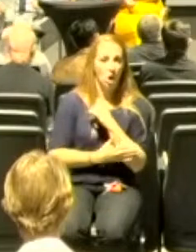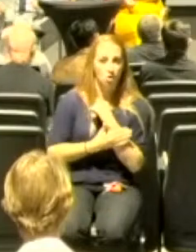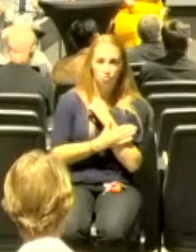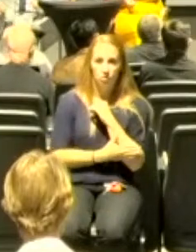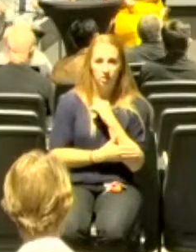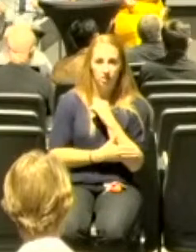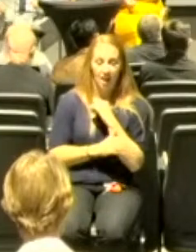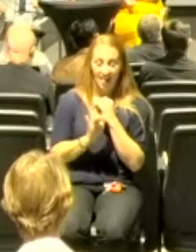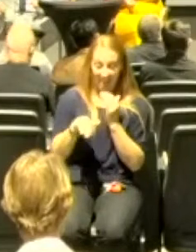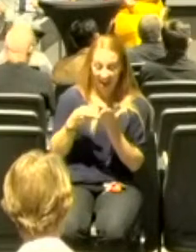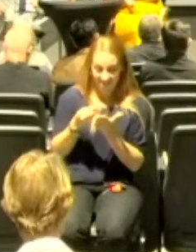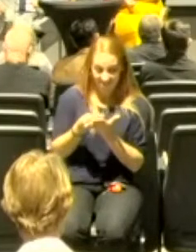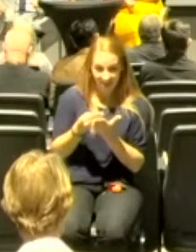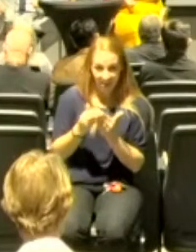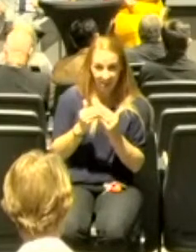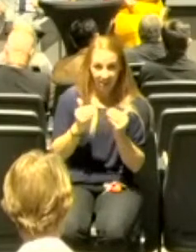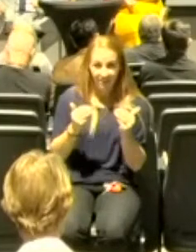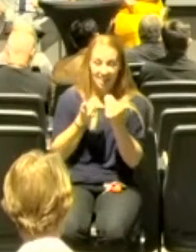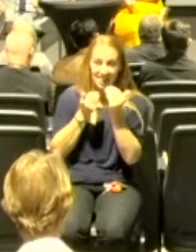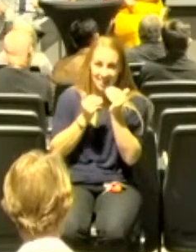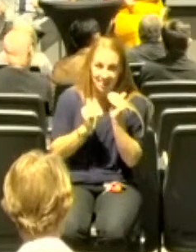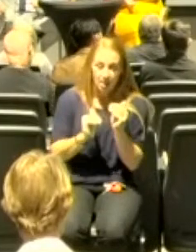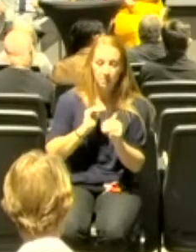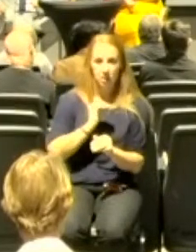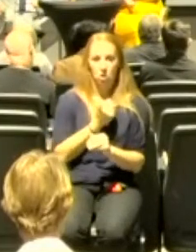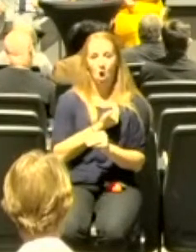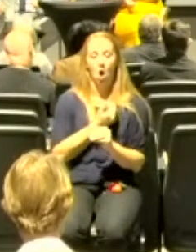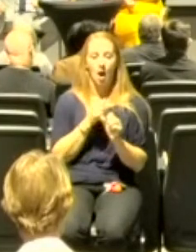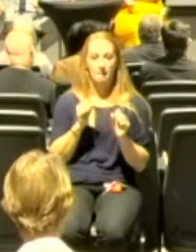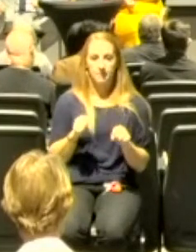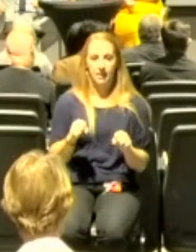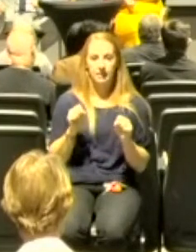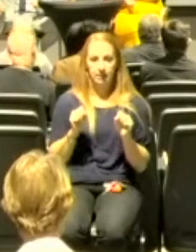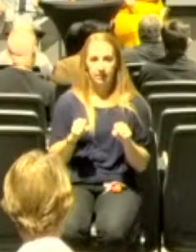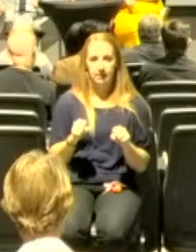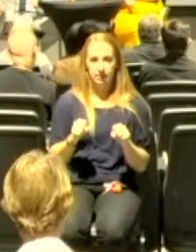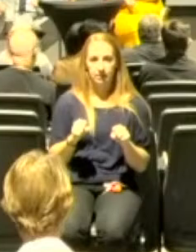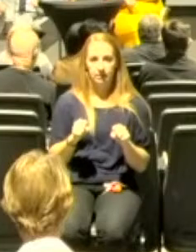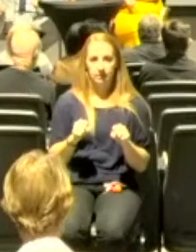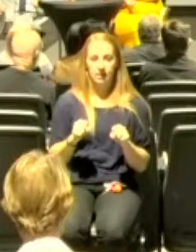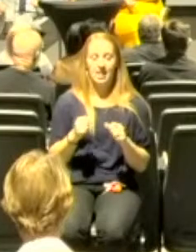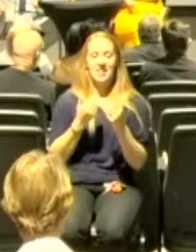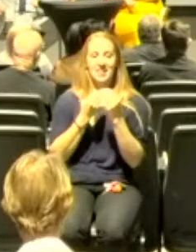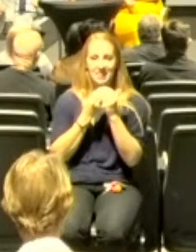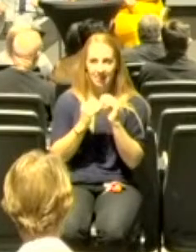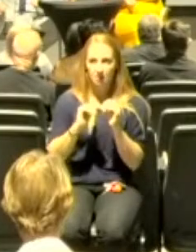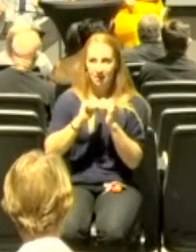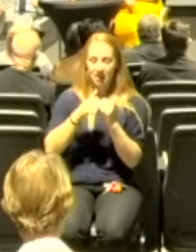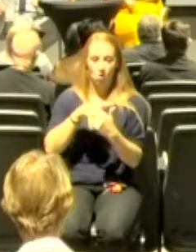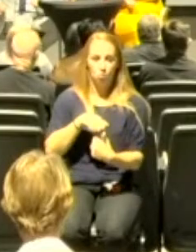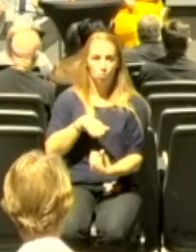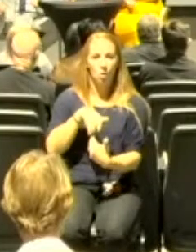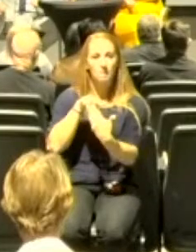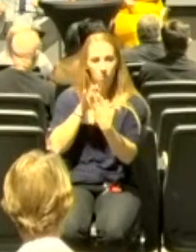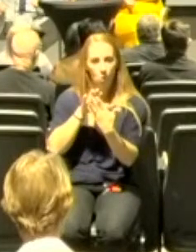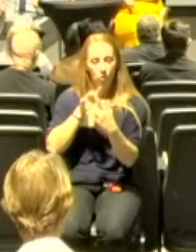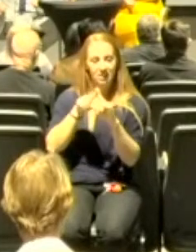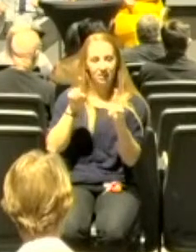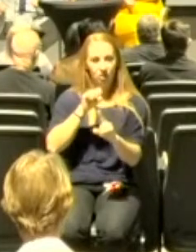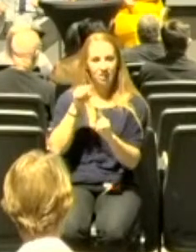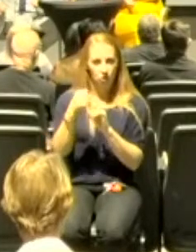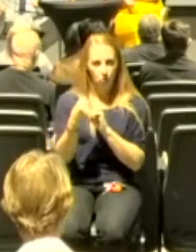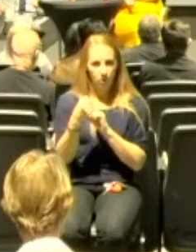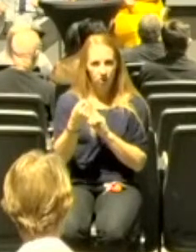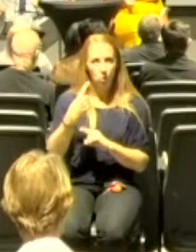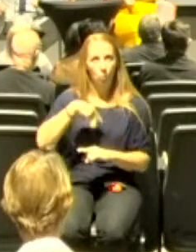That funding level limits our ability and what we can do and how we can approach different situations. So we have to